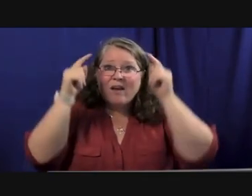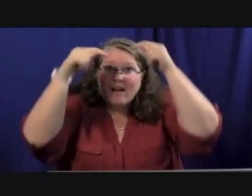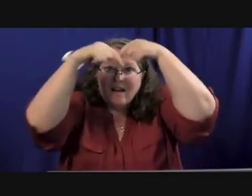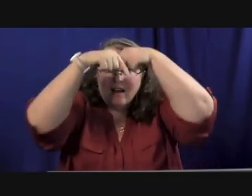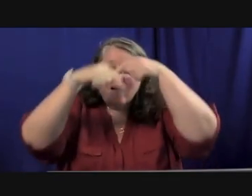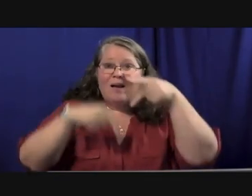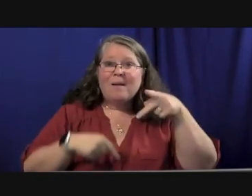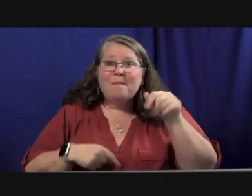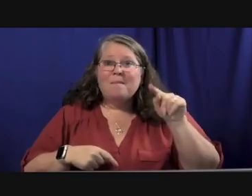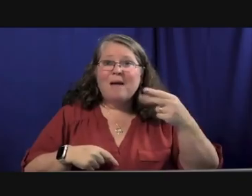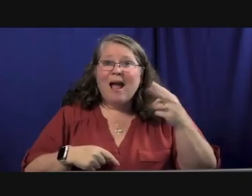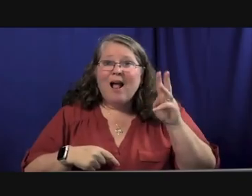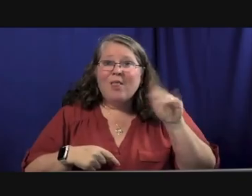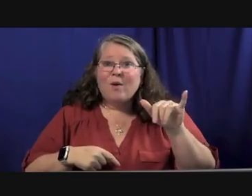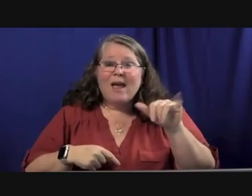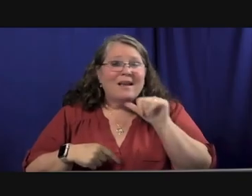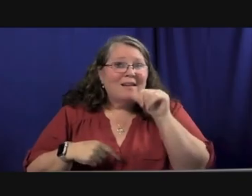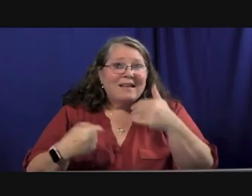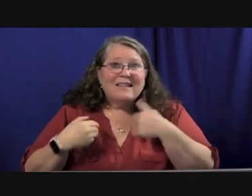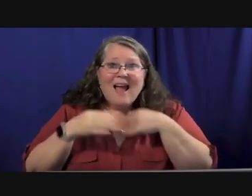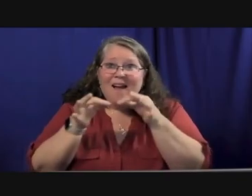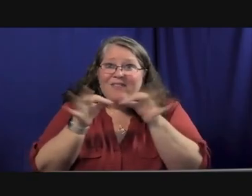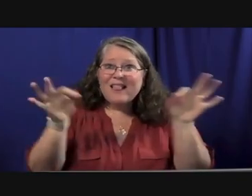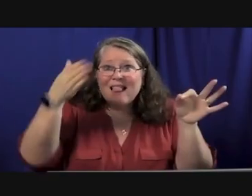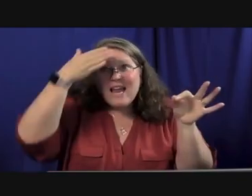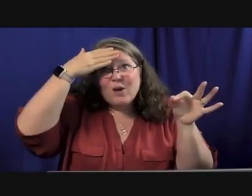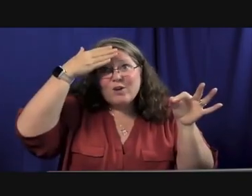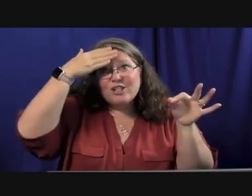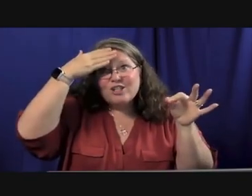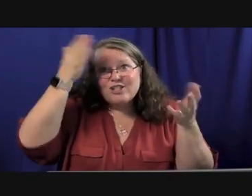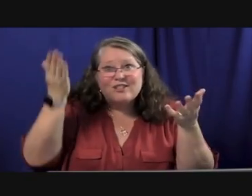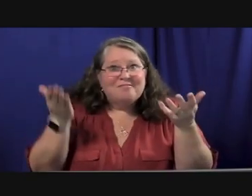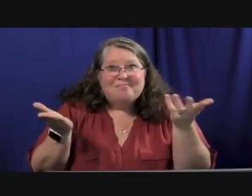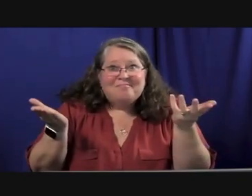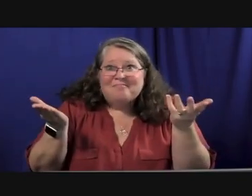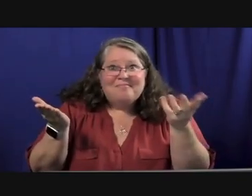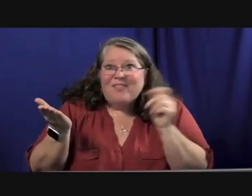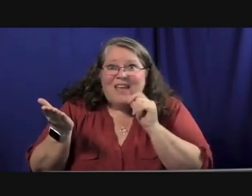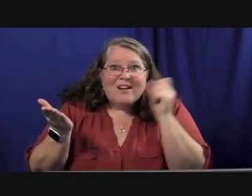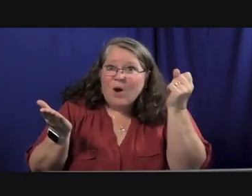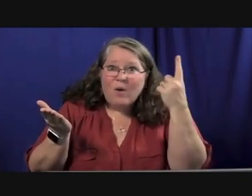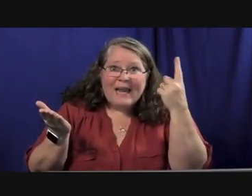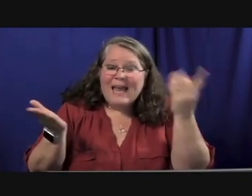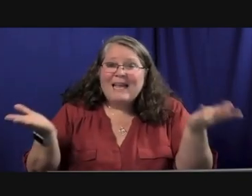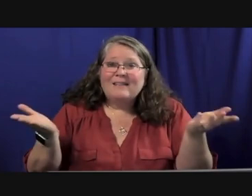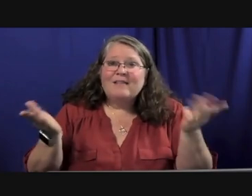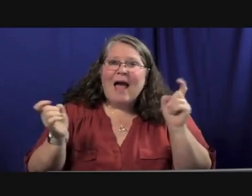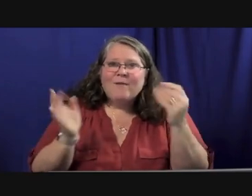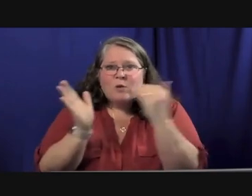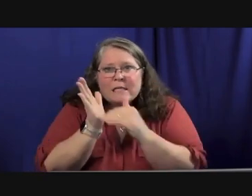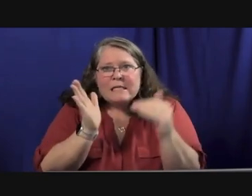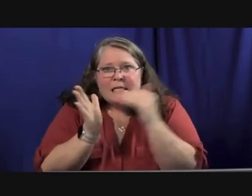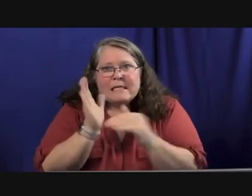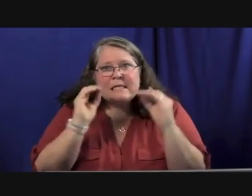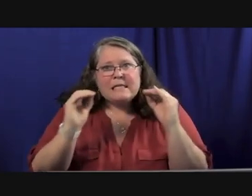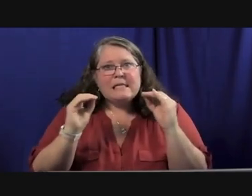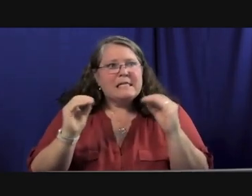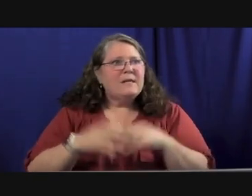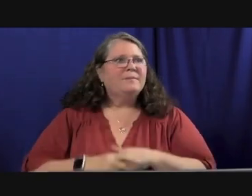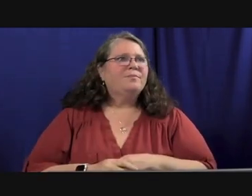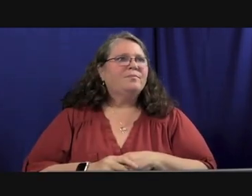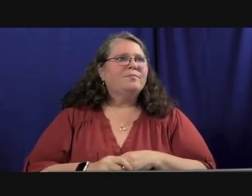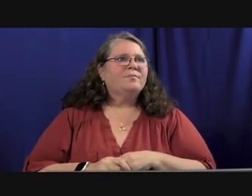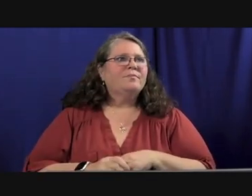necessarily refusing your advice. They just don't have those neural pathways to make those connections. They don't understand